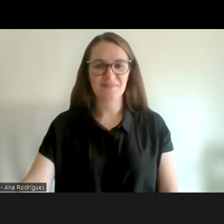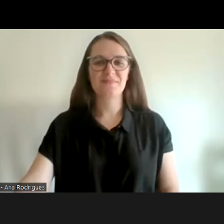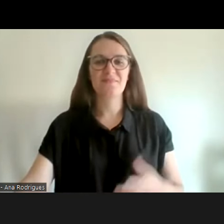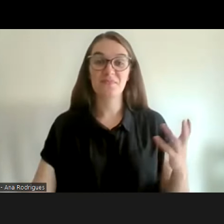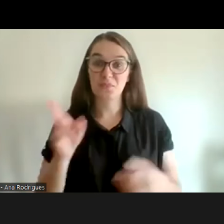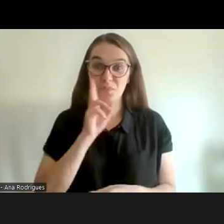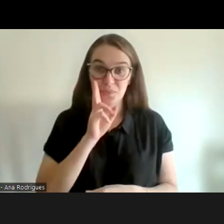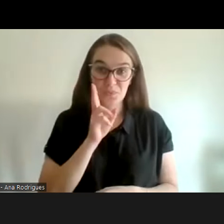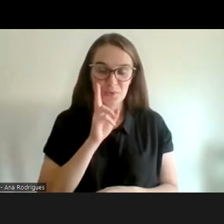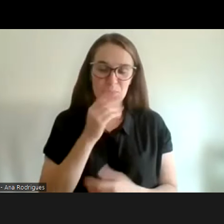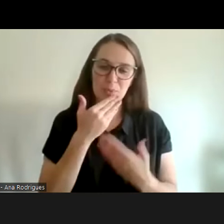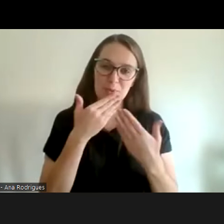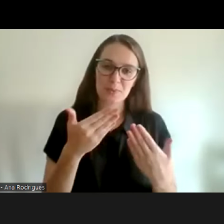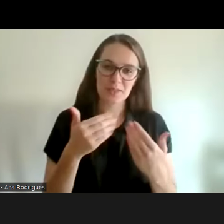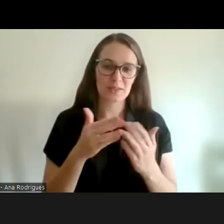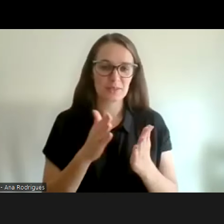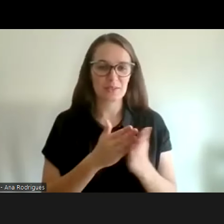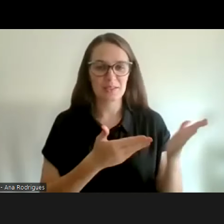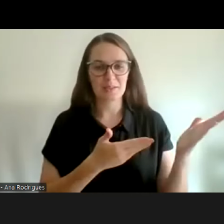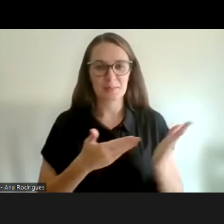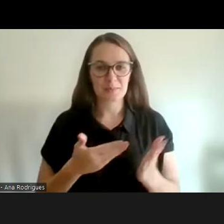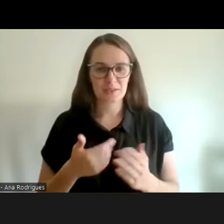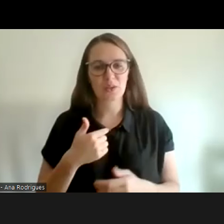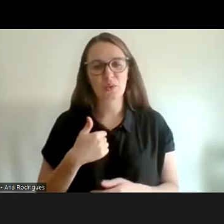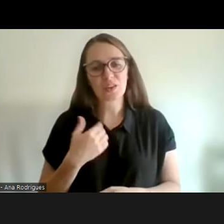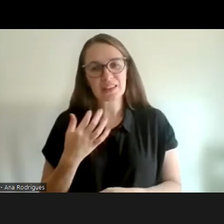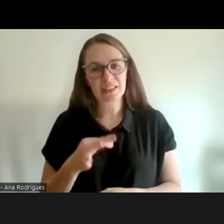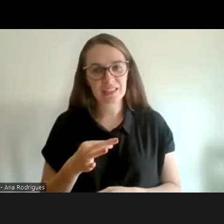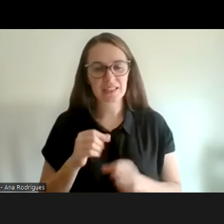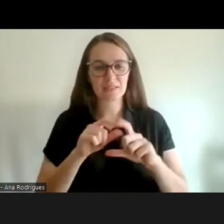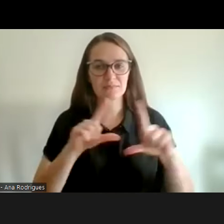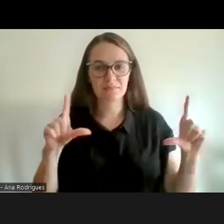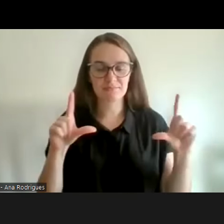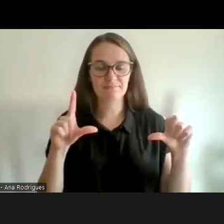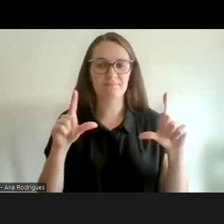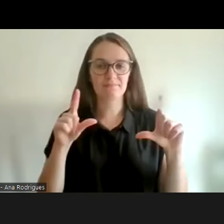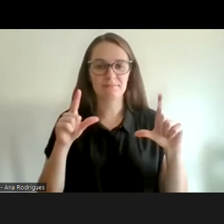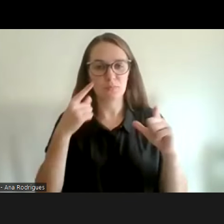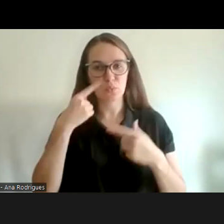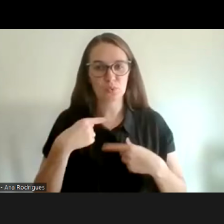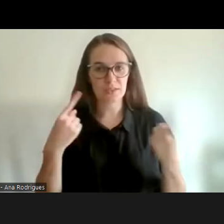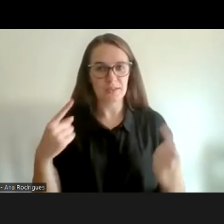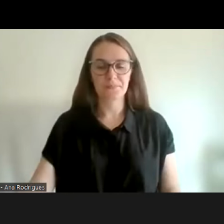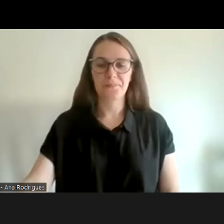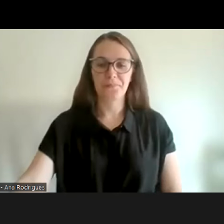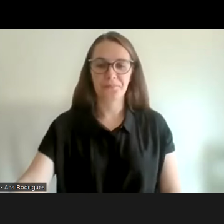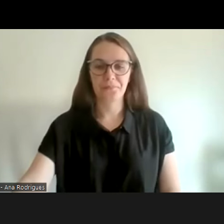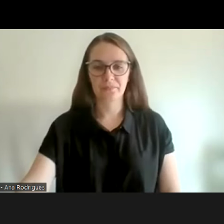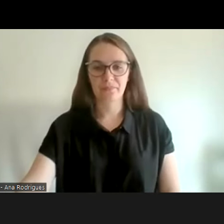Excuse me, thank you. And I try to share my screen and